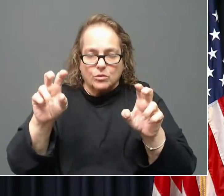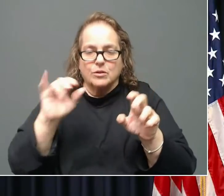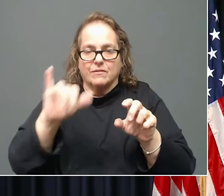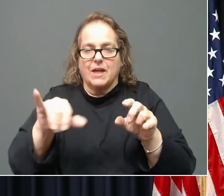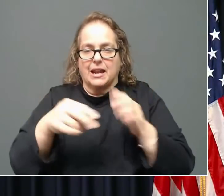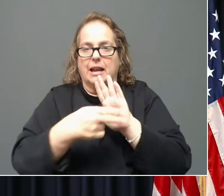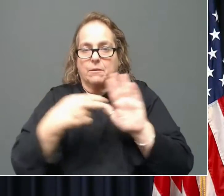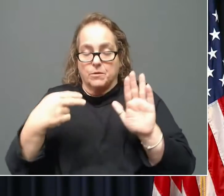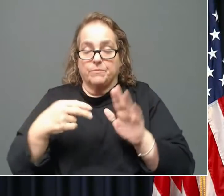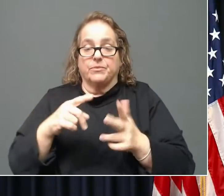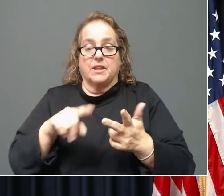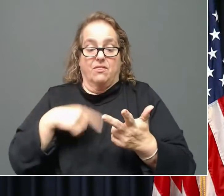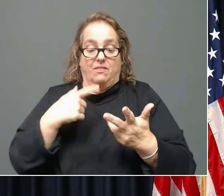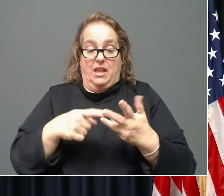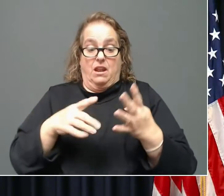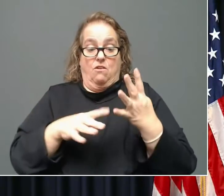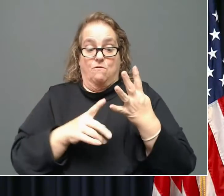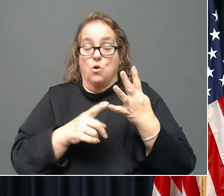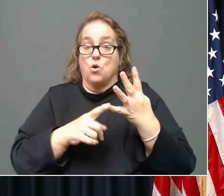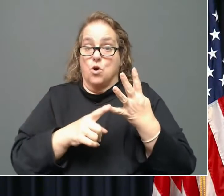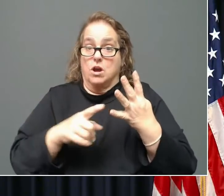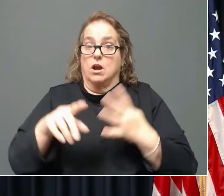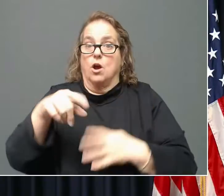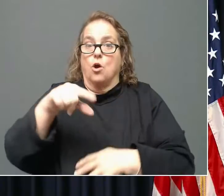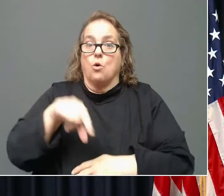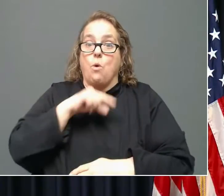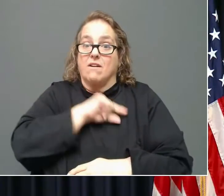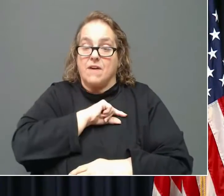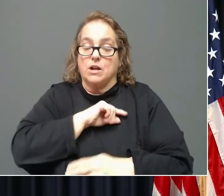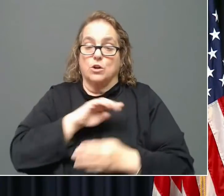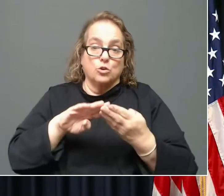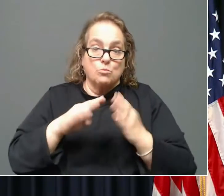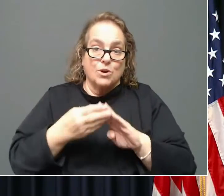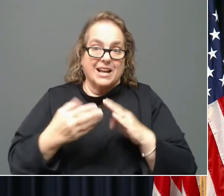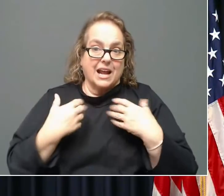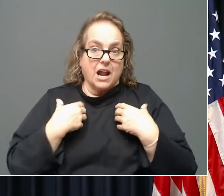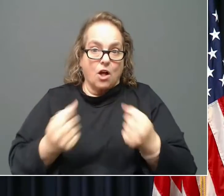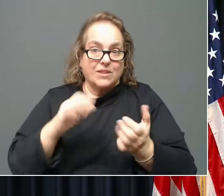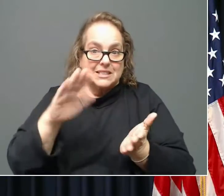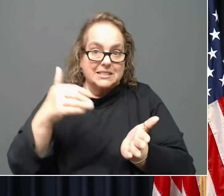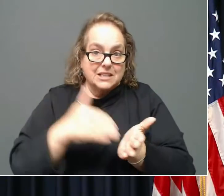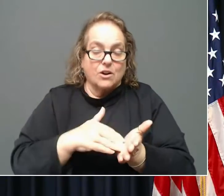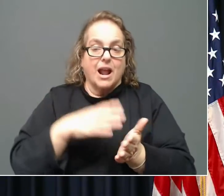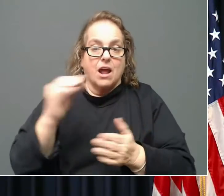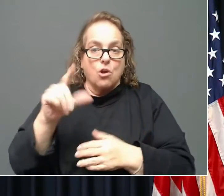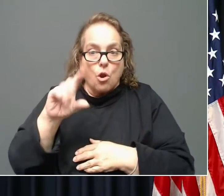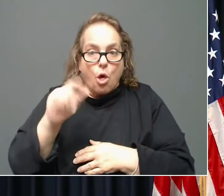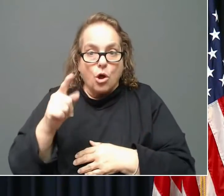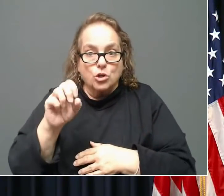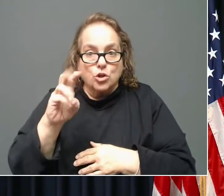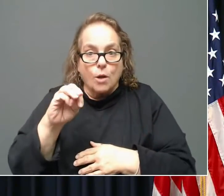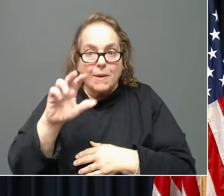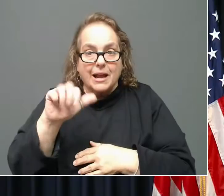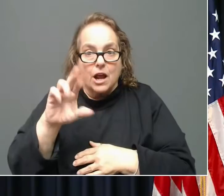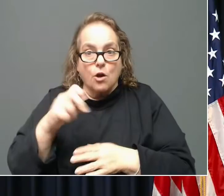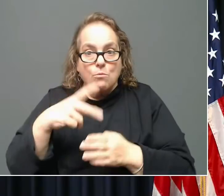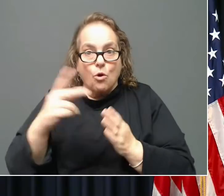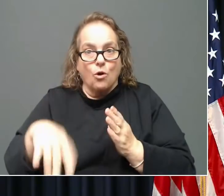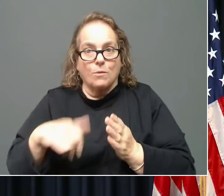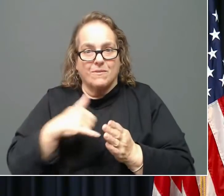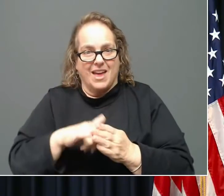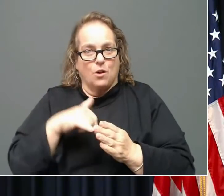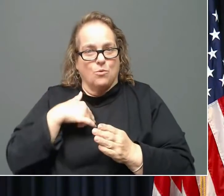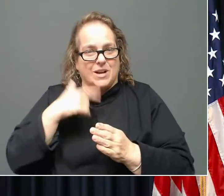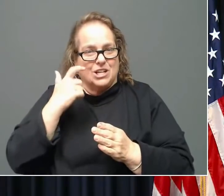qualified community health centers and our long-term care program, which we have just wrapped up, and